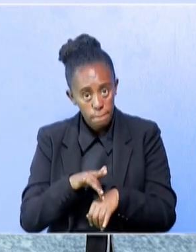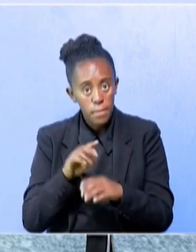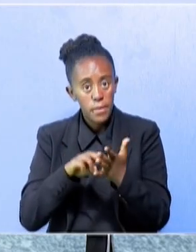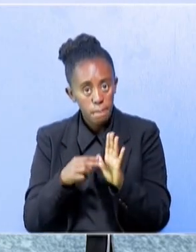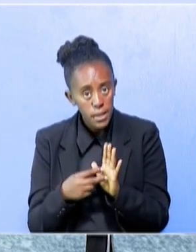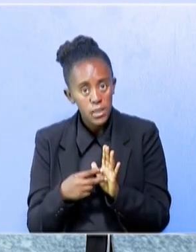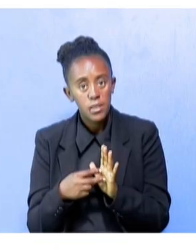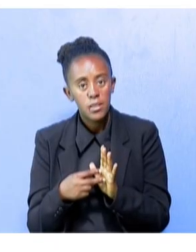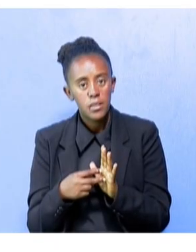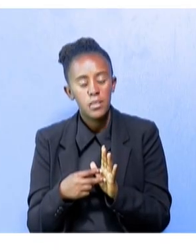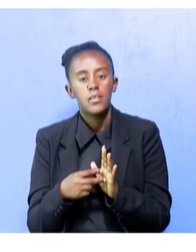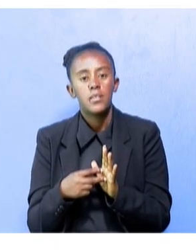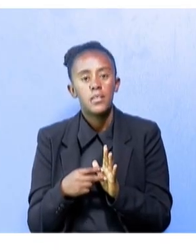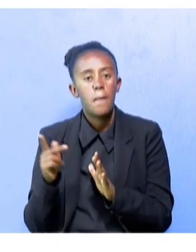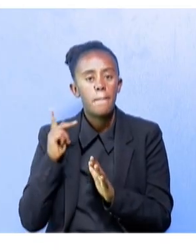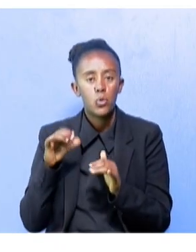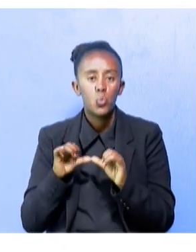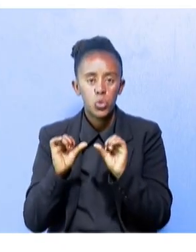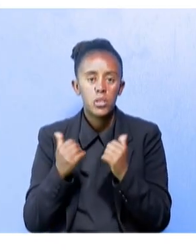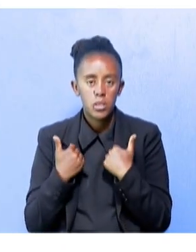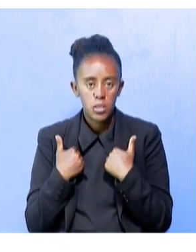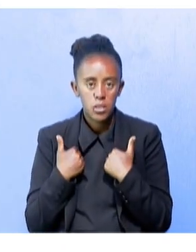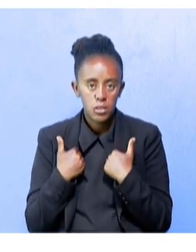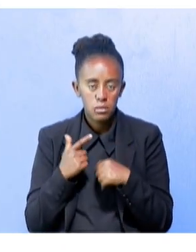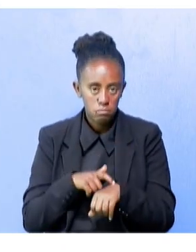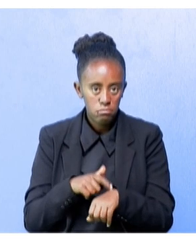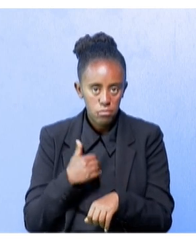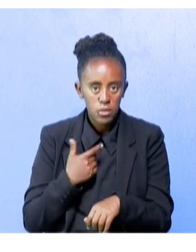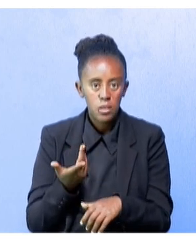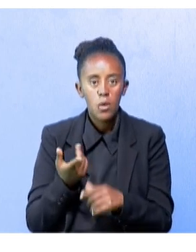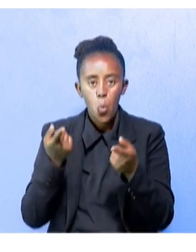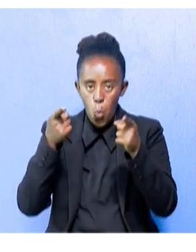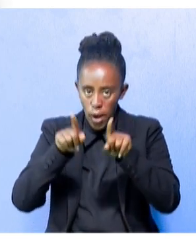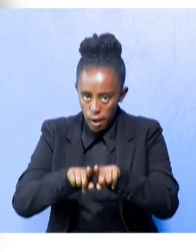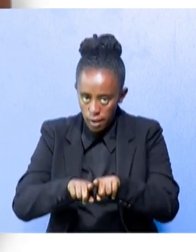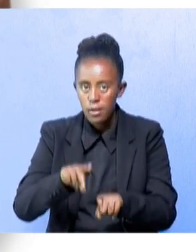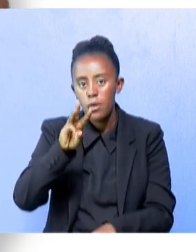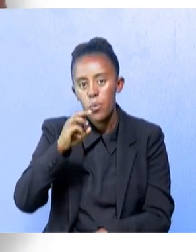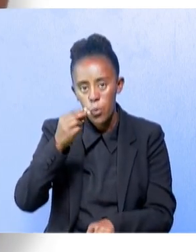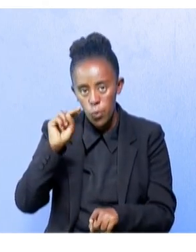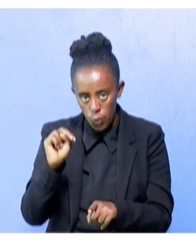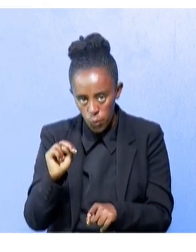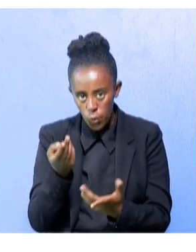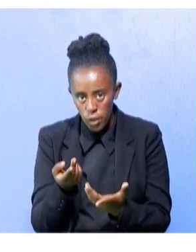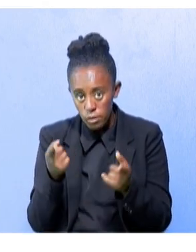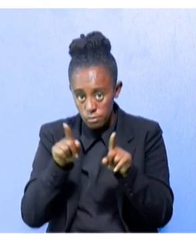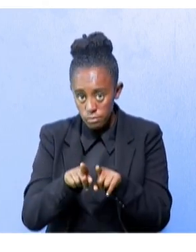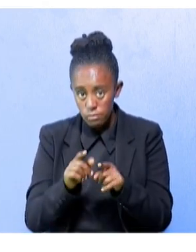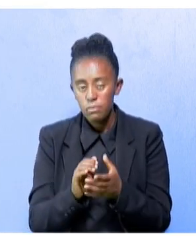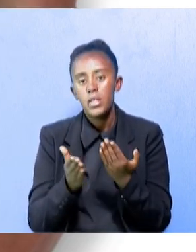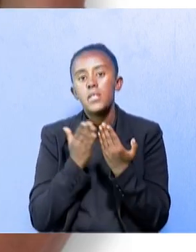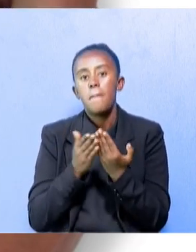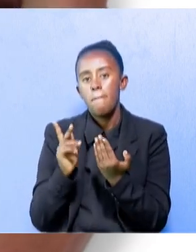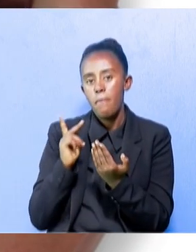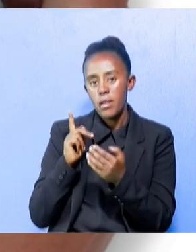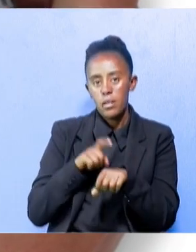means, you see here it is past continuous tense, and that is when also, here is welcome to you, that is simple past